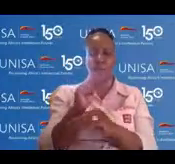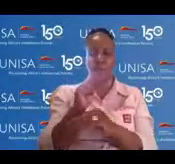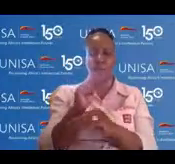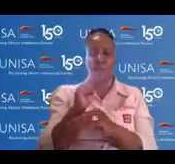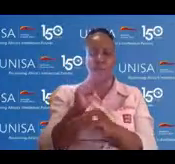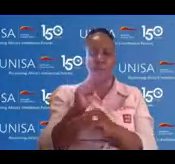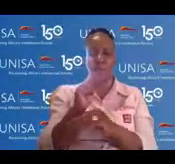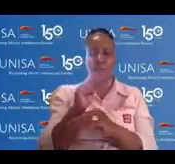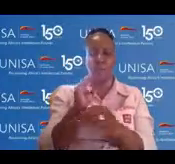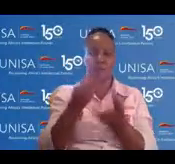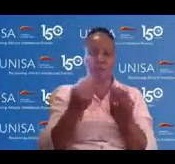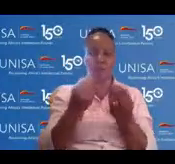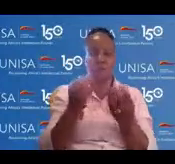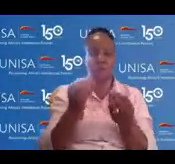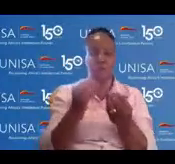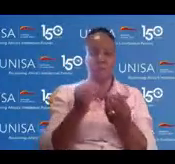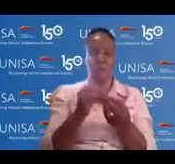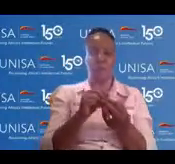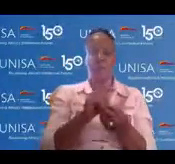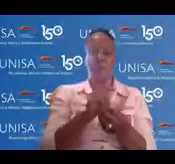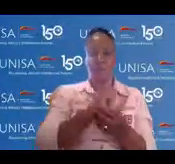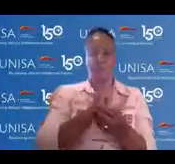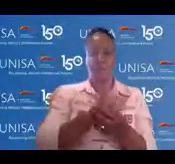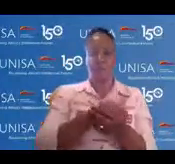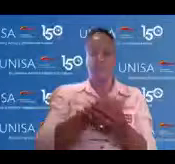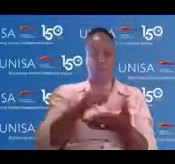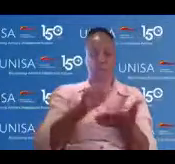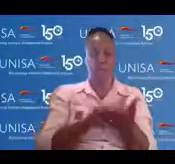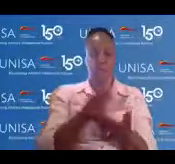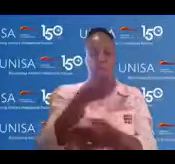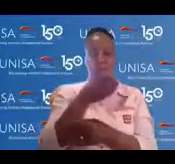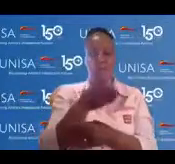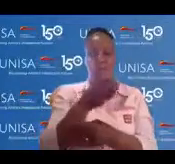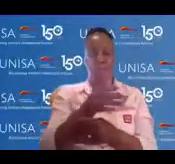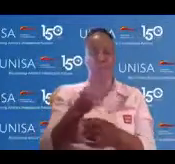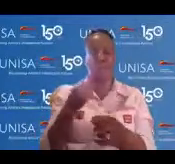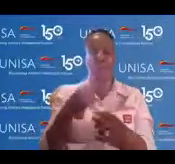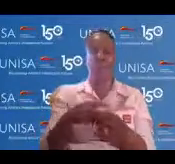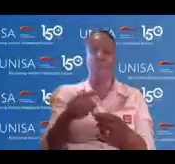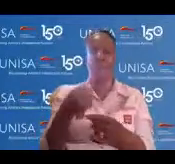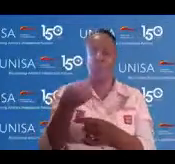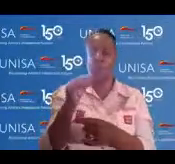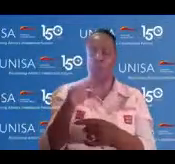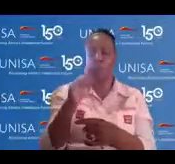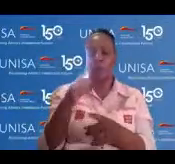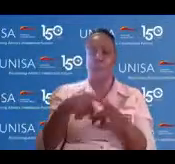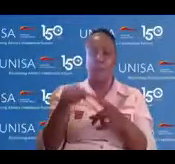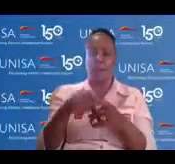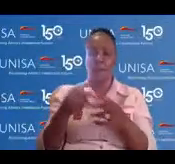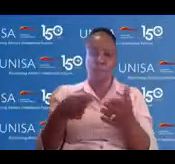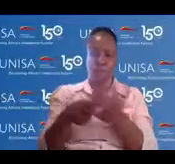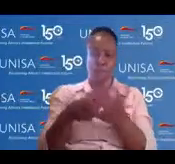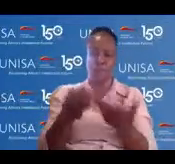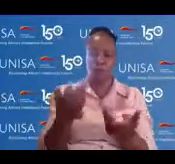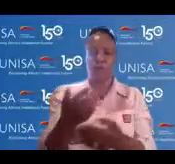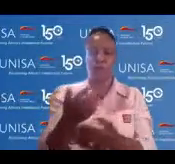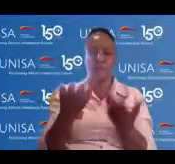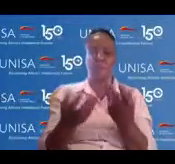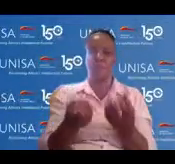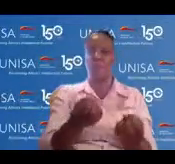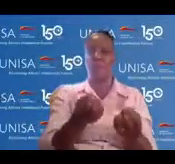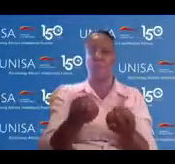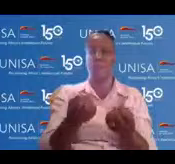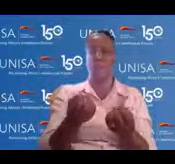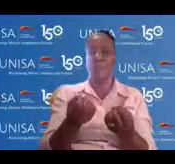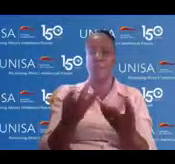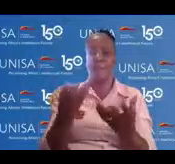Authenticator app. It's available on the Google Play Store and iOS Store. So this will give you a PIN that you can use